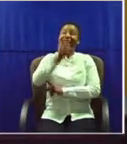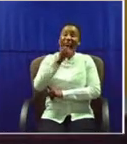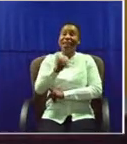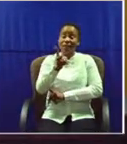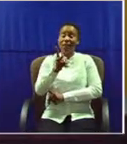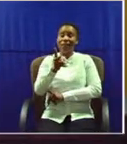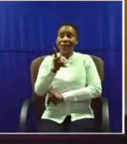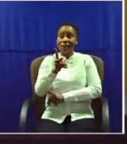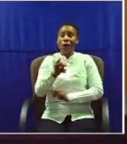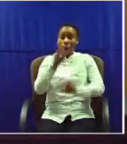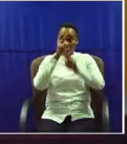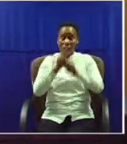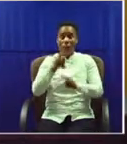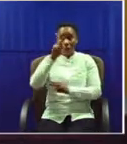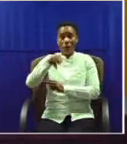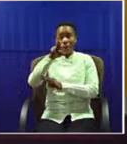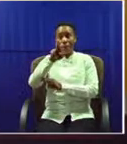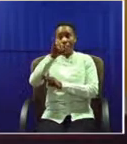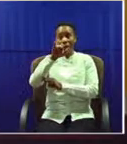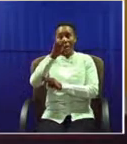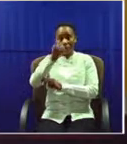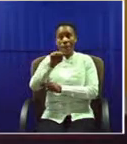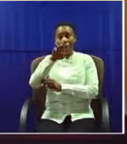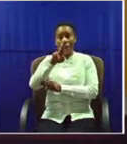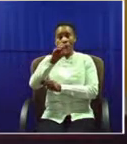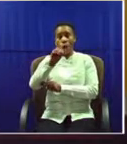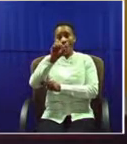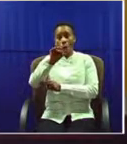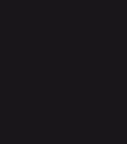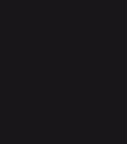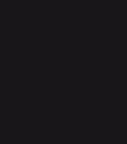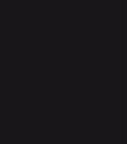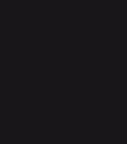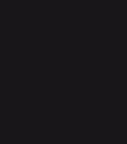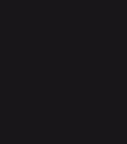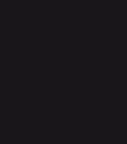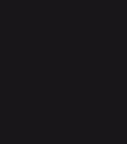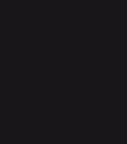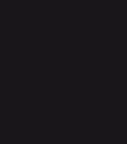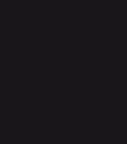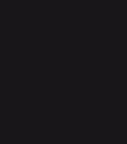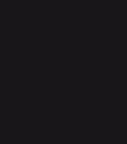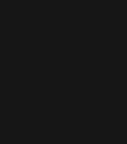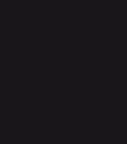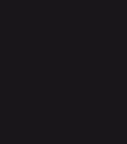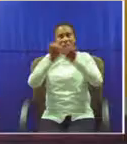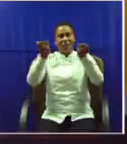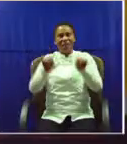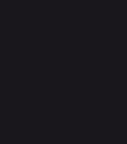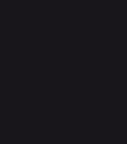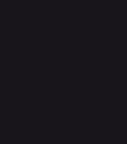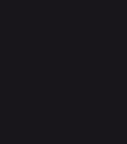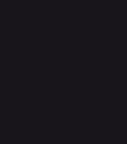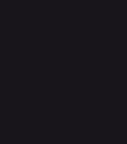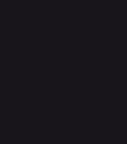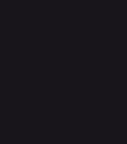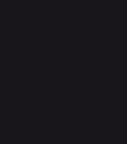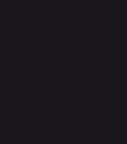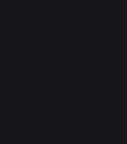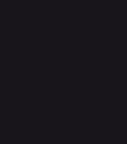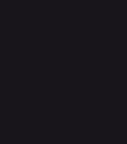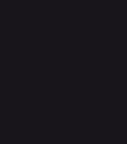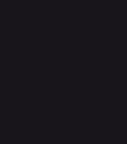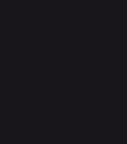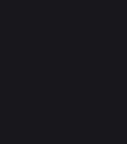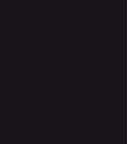Honorable Speaker, I have now removed you from the system. For what? Point of order, Speaker. Primrose